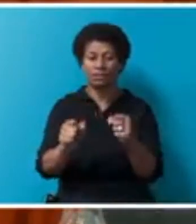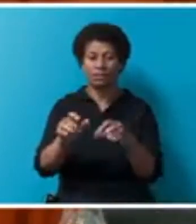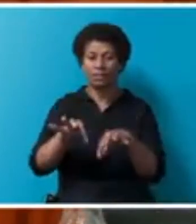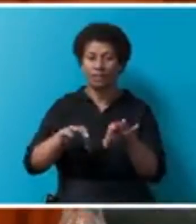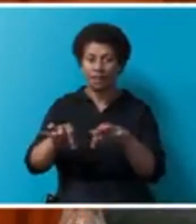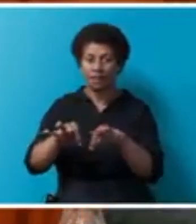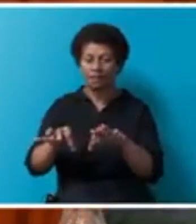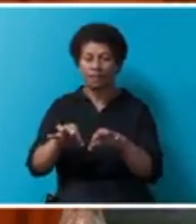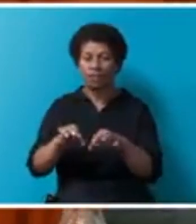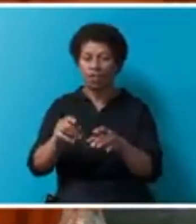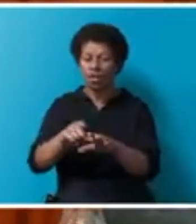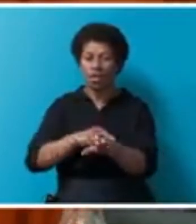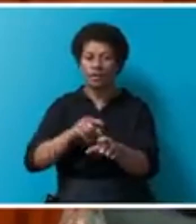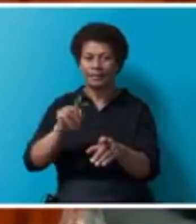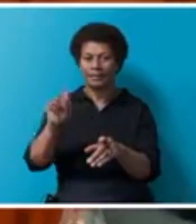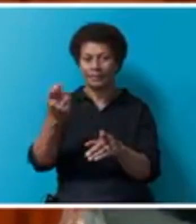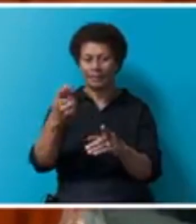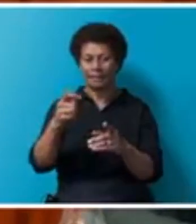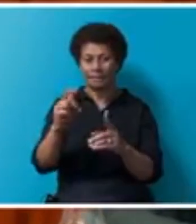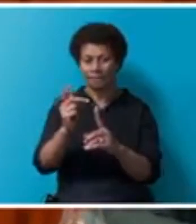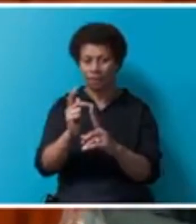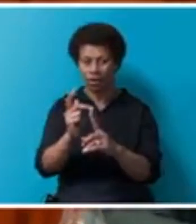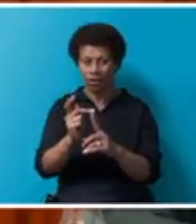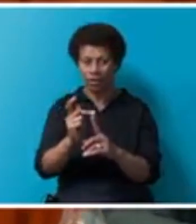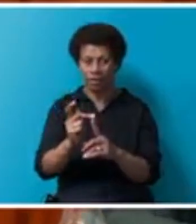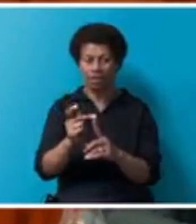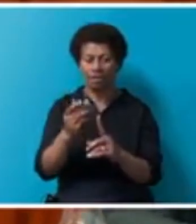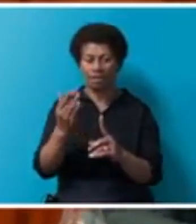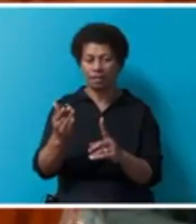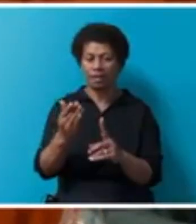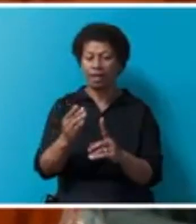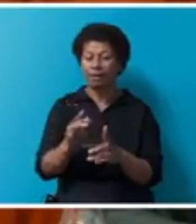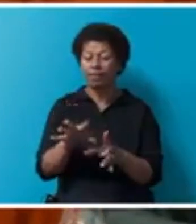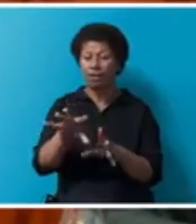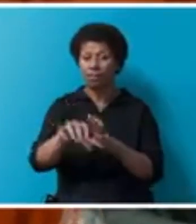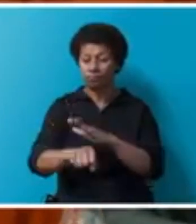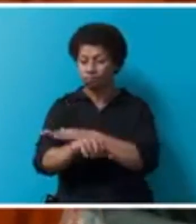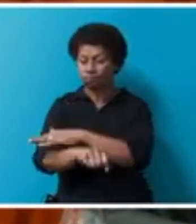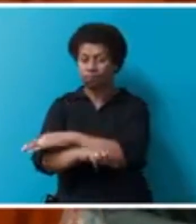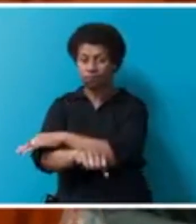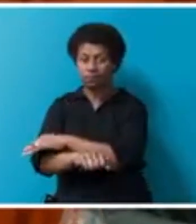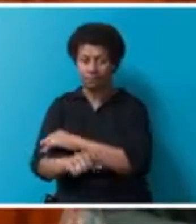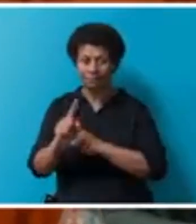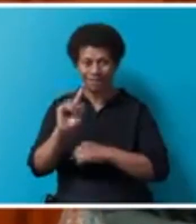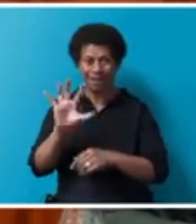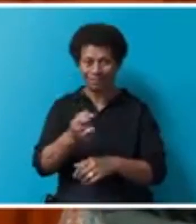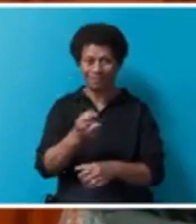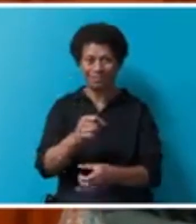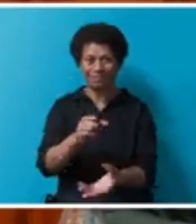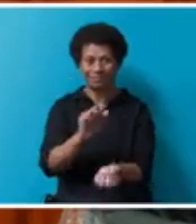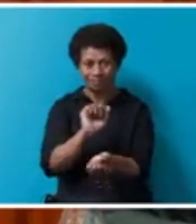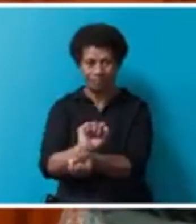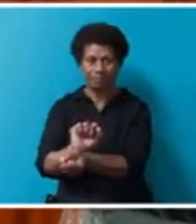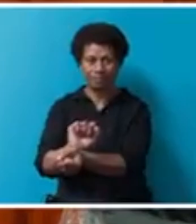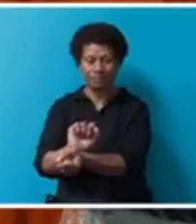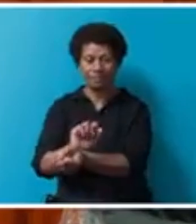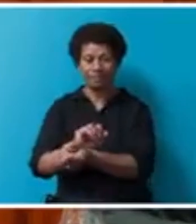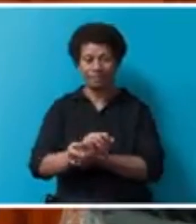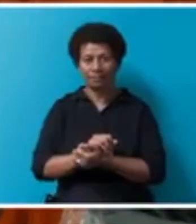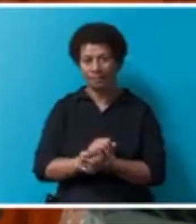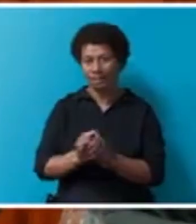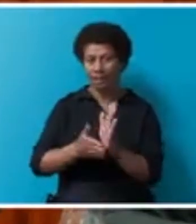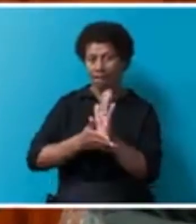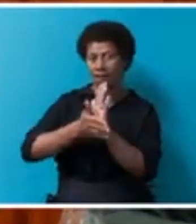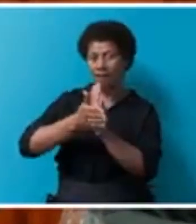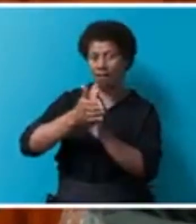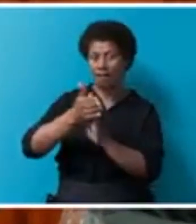long-term priorities, particularly in prosecuting corruption and boosting civil forfeiture efforts. Successful high-profile